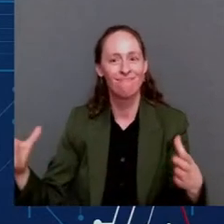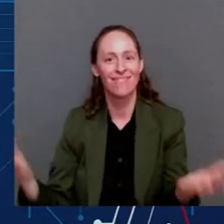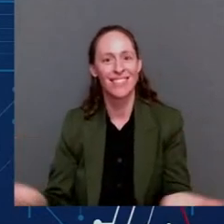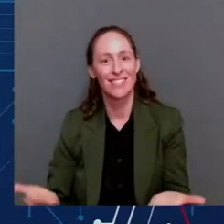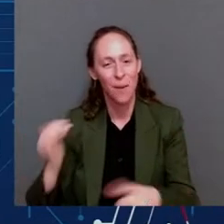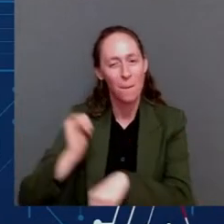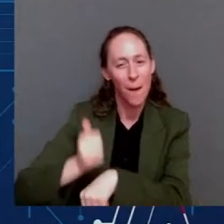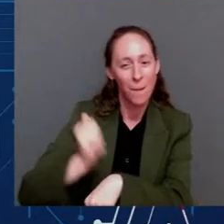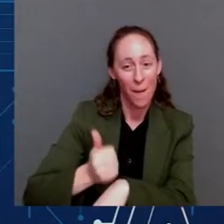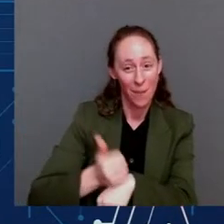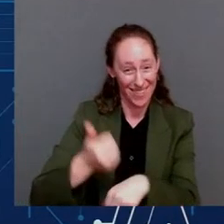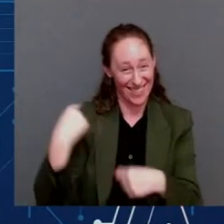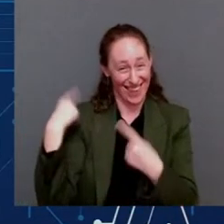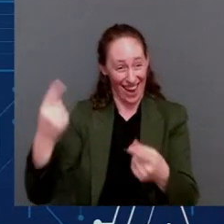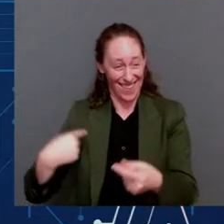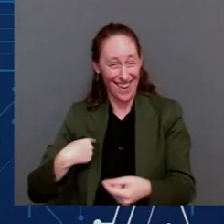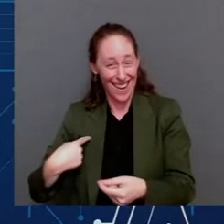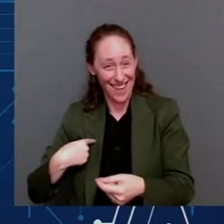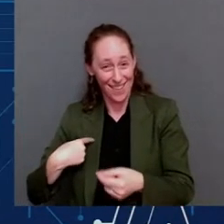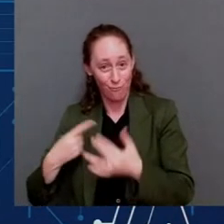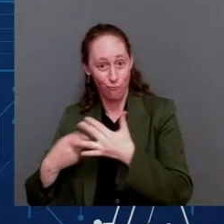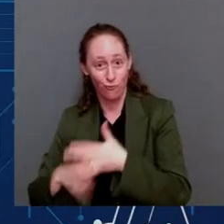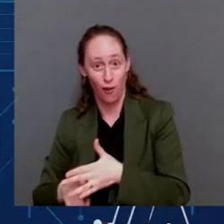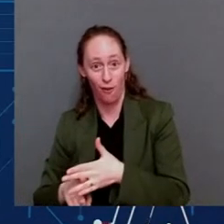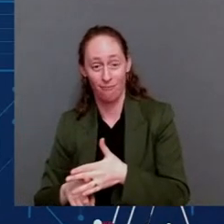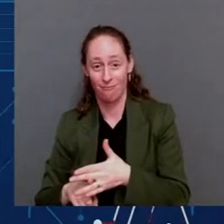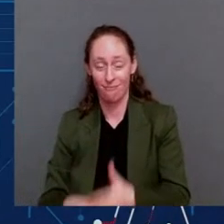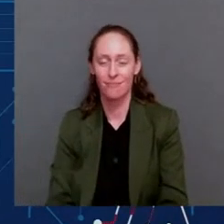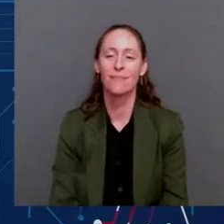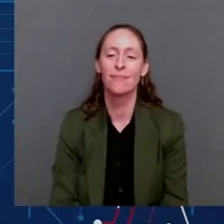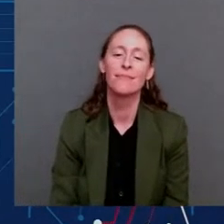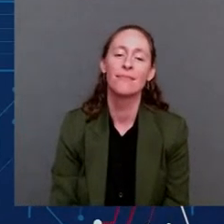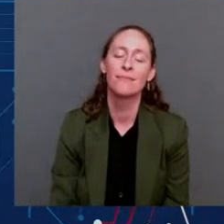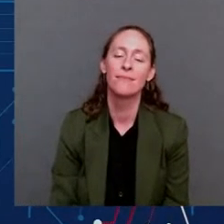than double this year. And the investments